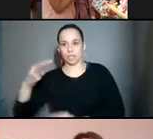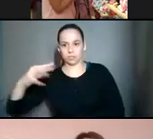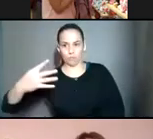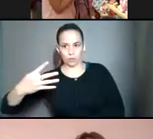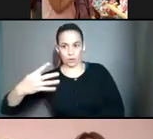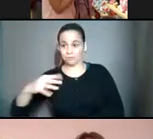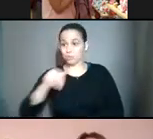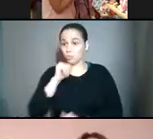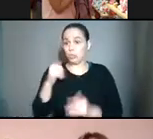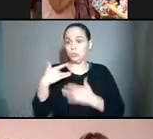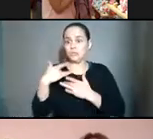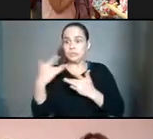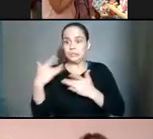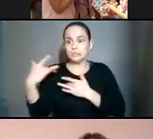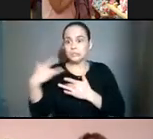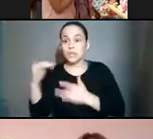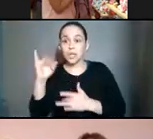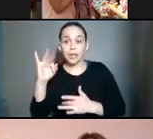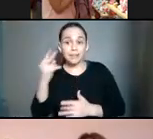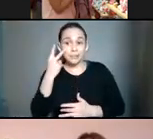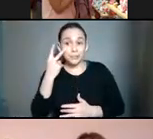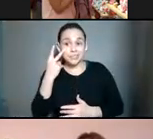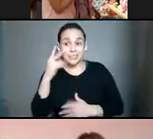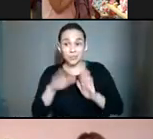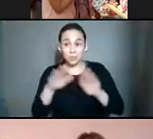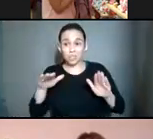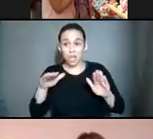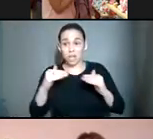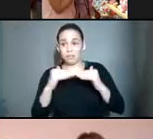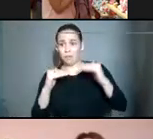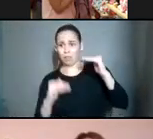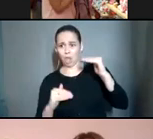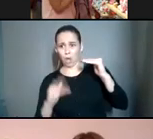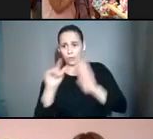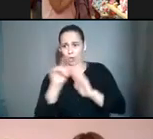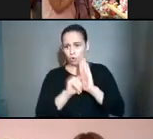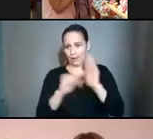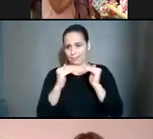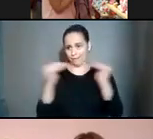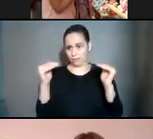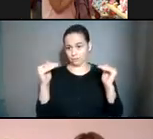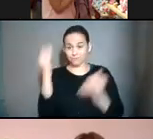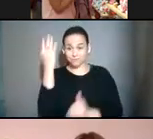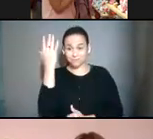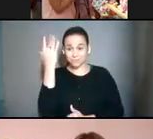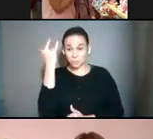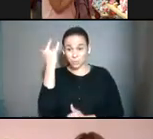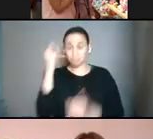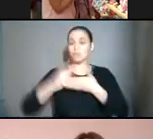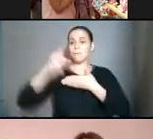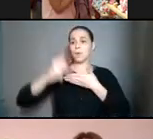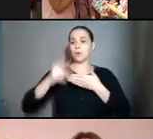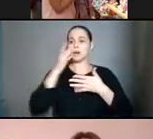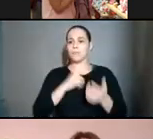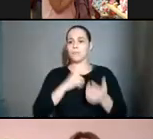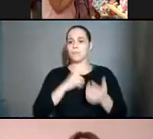level before their actual assigned grade level. Because the program also adapts for